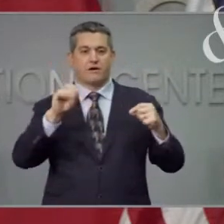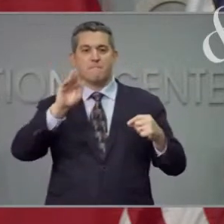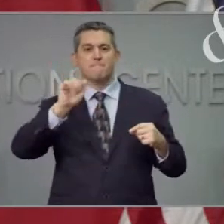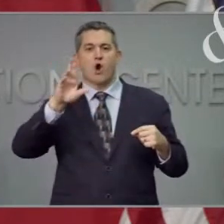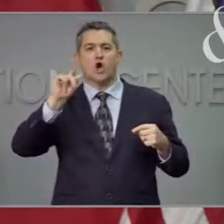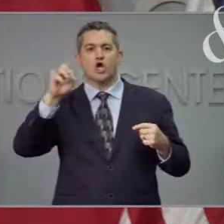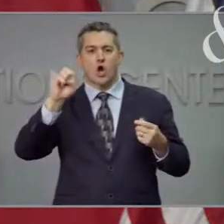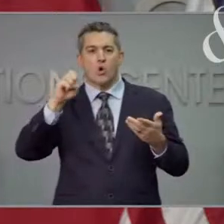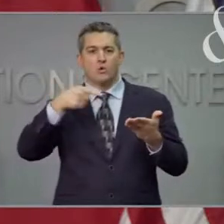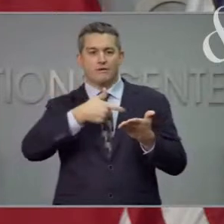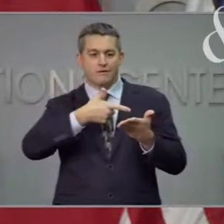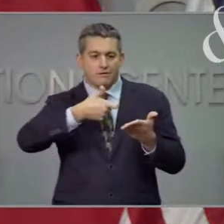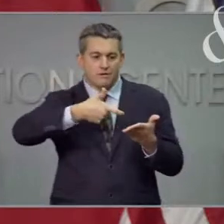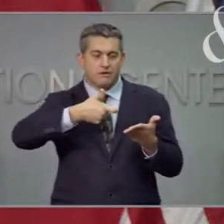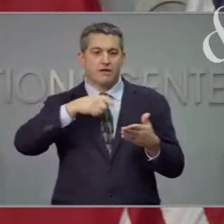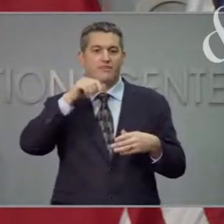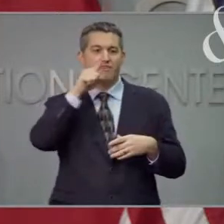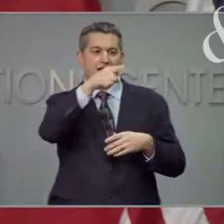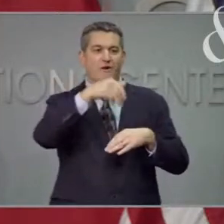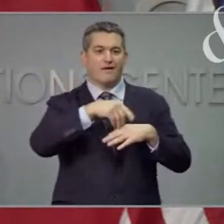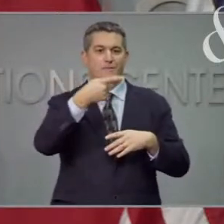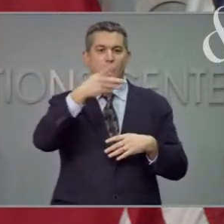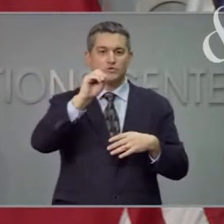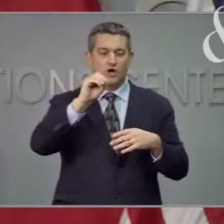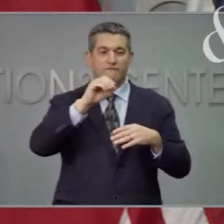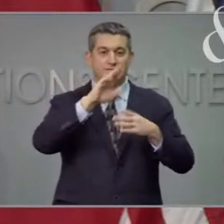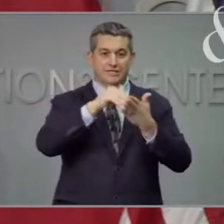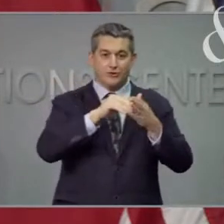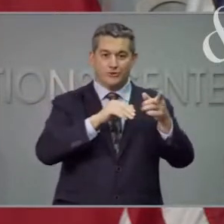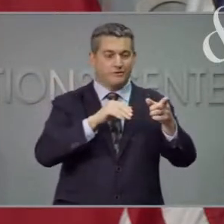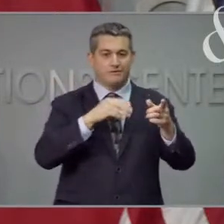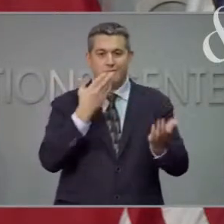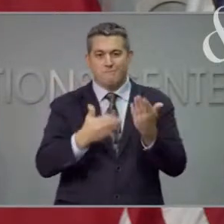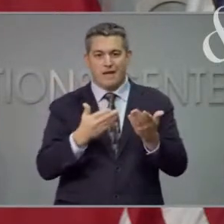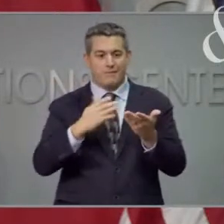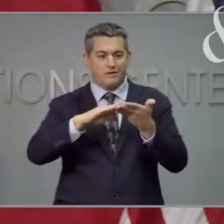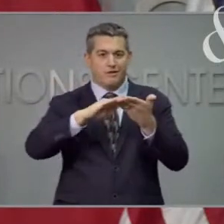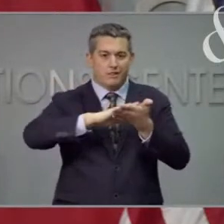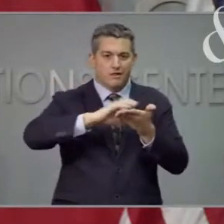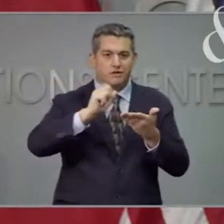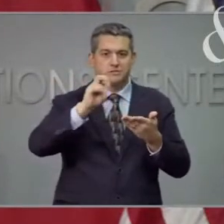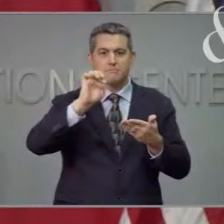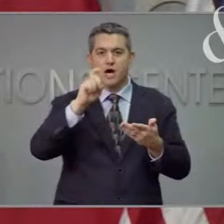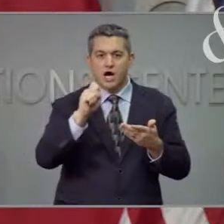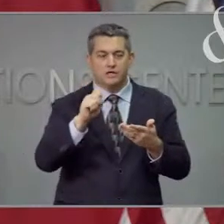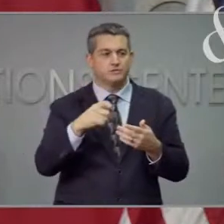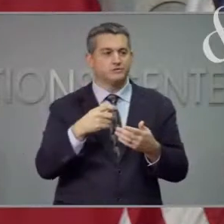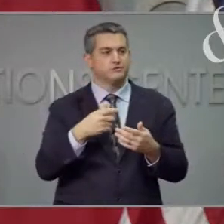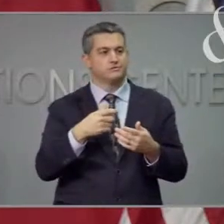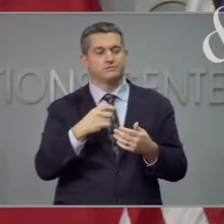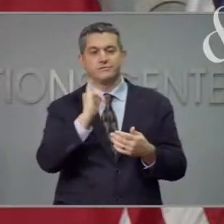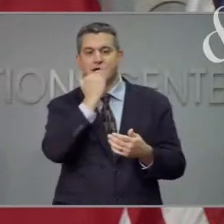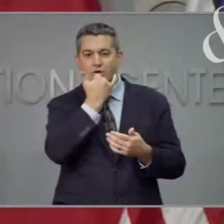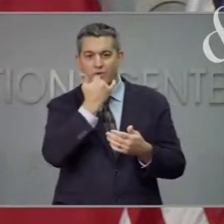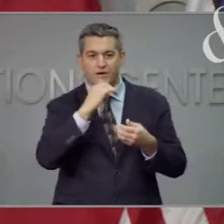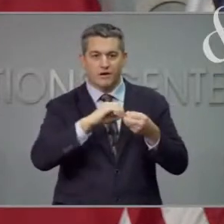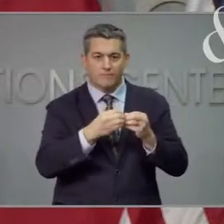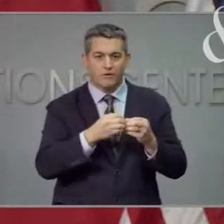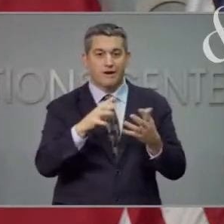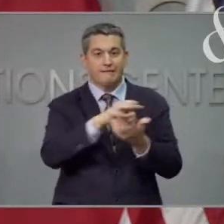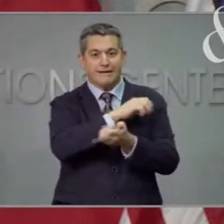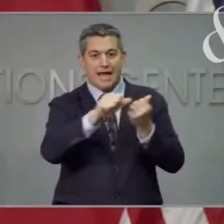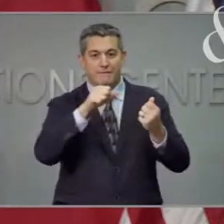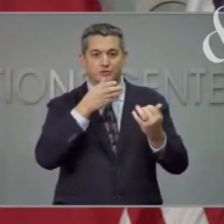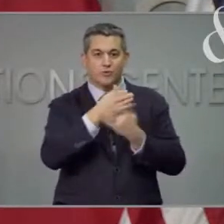scanned at a mail distribution center that might be smudged or not correct, might have become